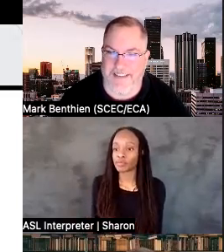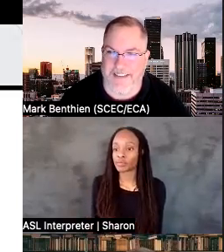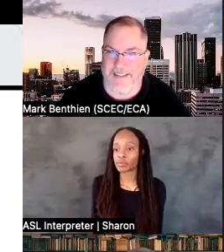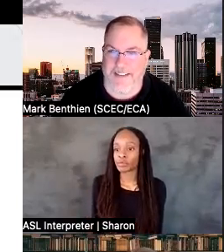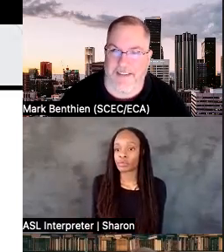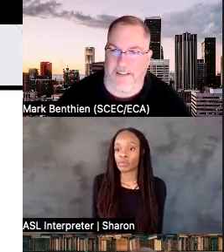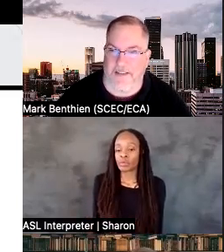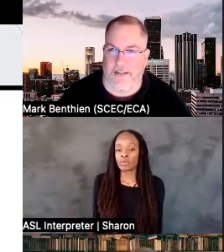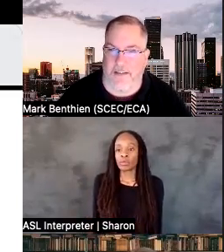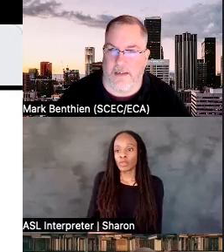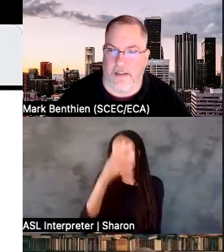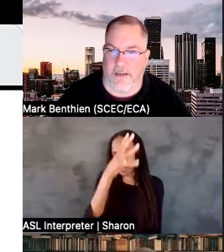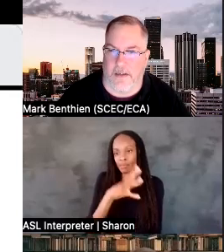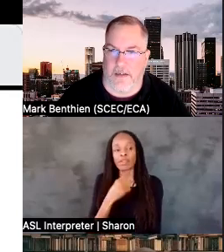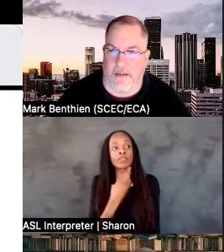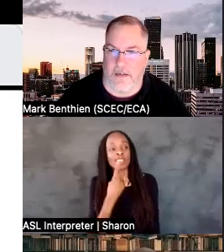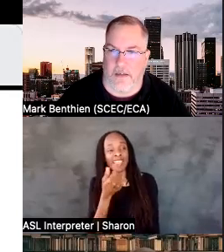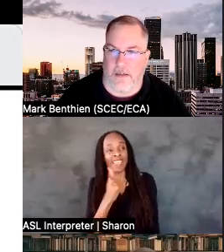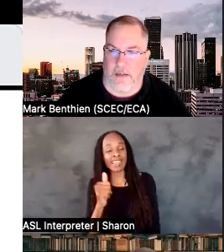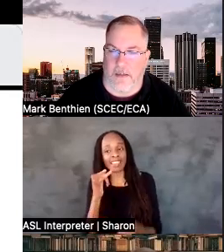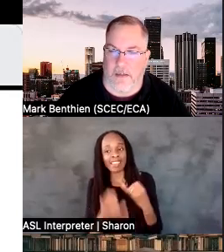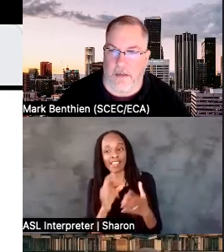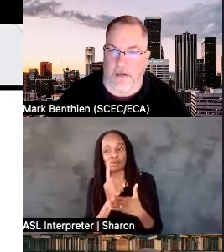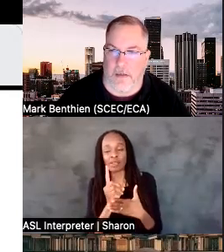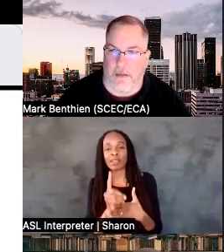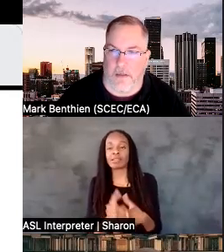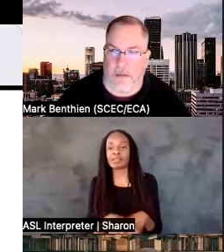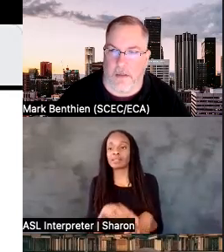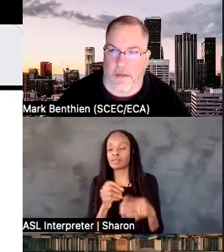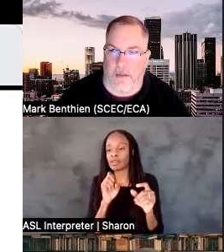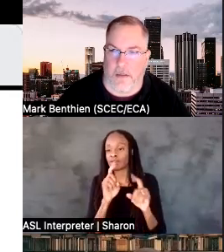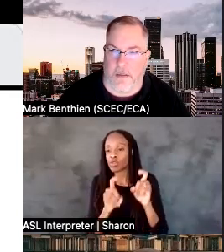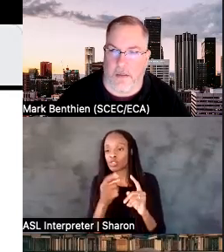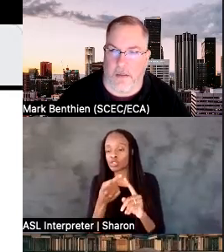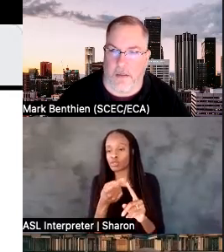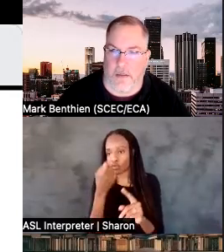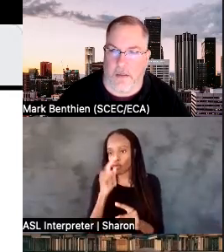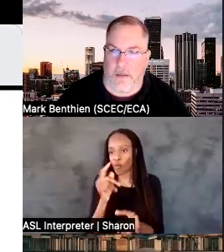And also any last minute questions for Margaret, Mark Legg, or Mark Benthian,